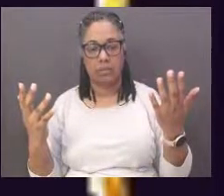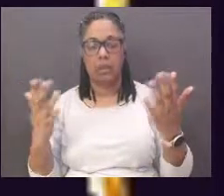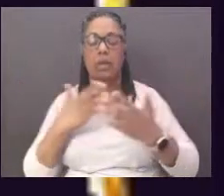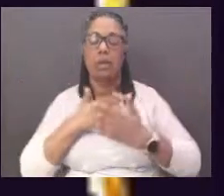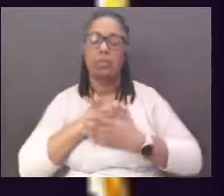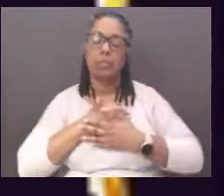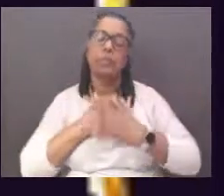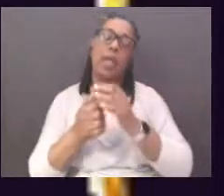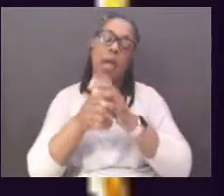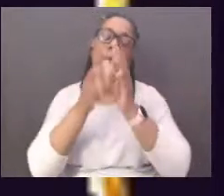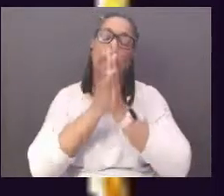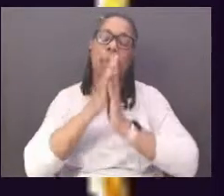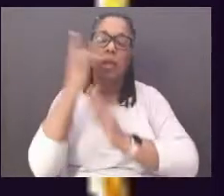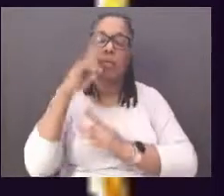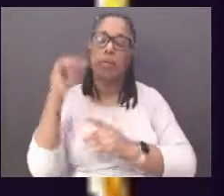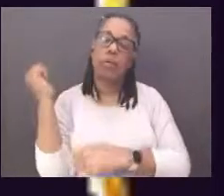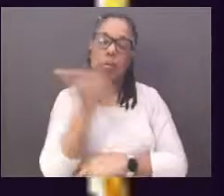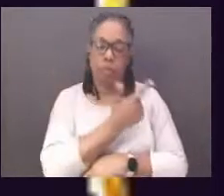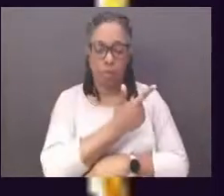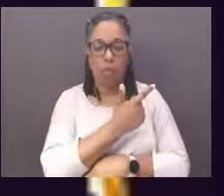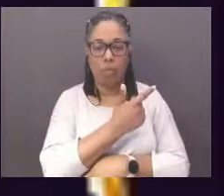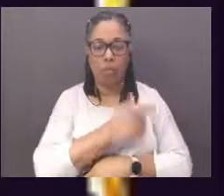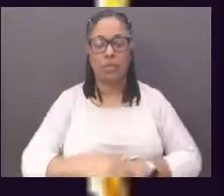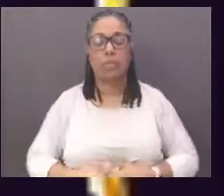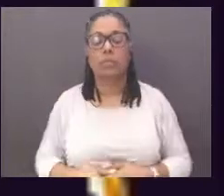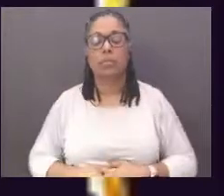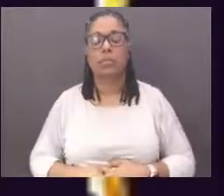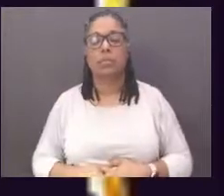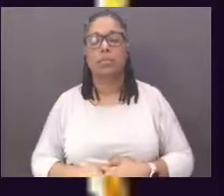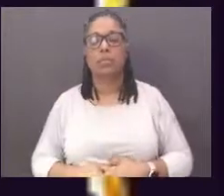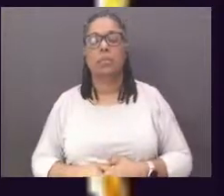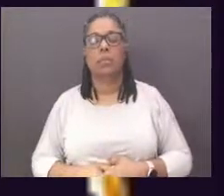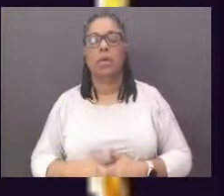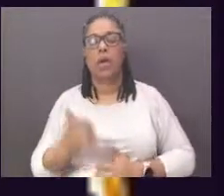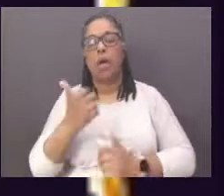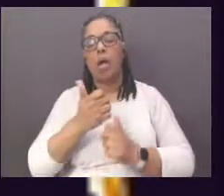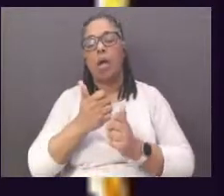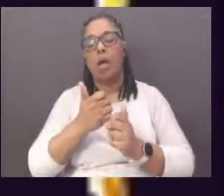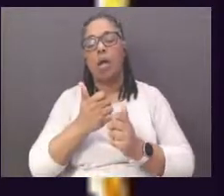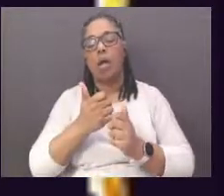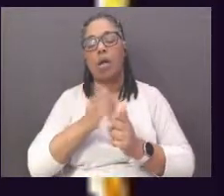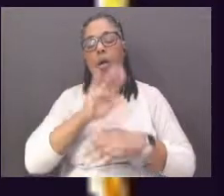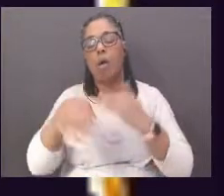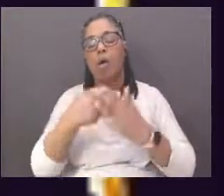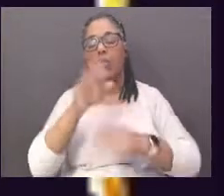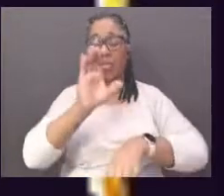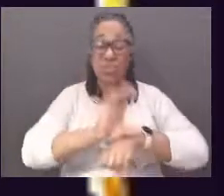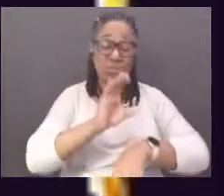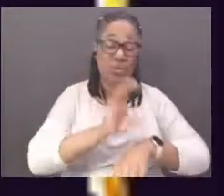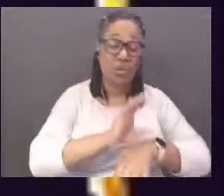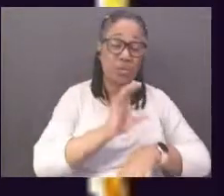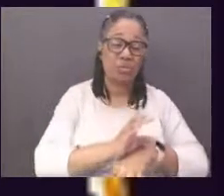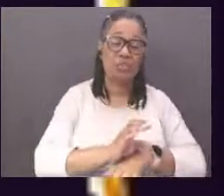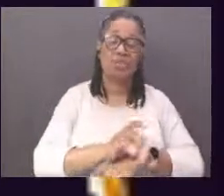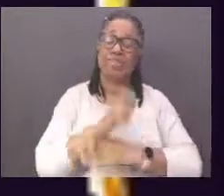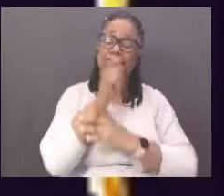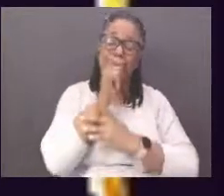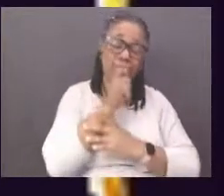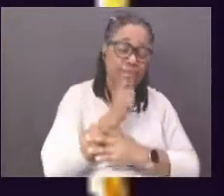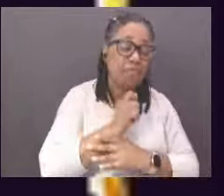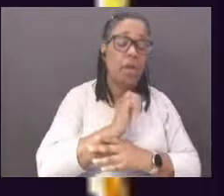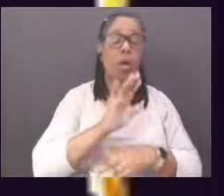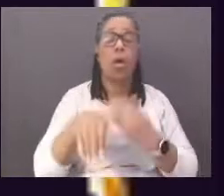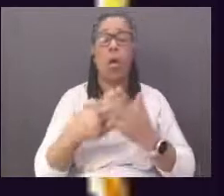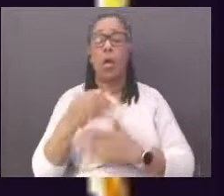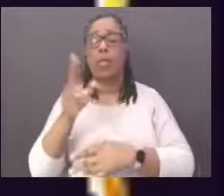Bless the churches that's going through. Bless people that's going through.